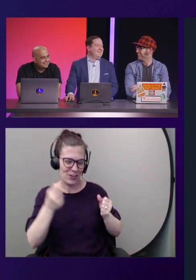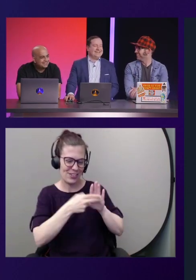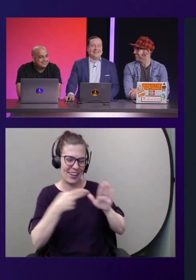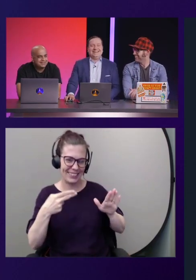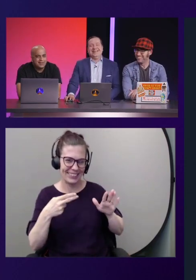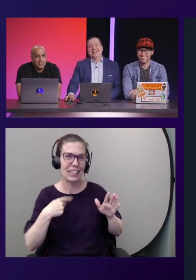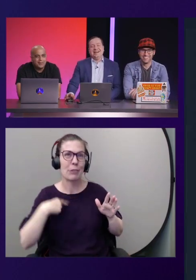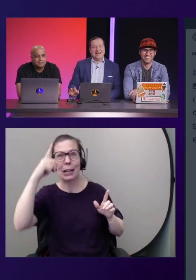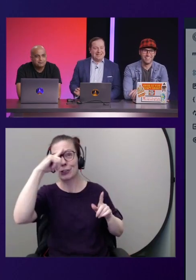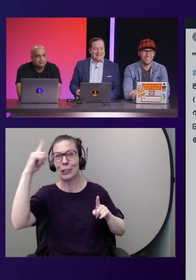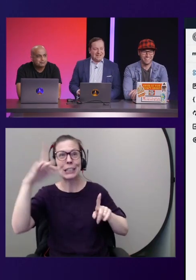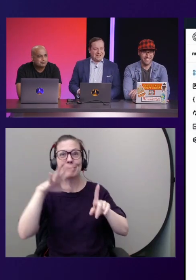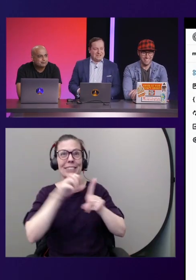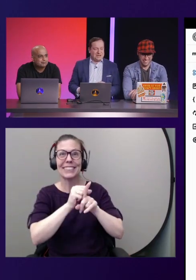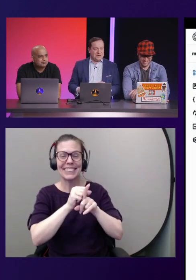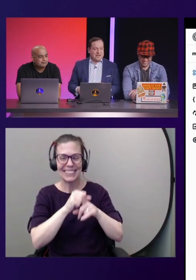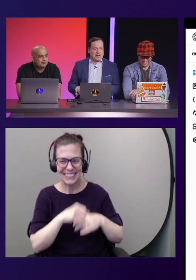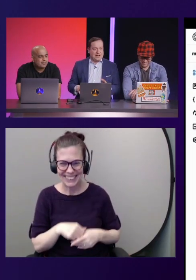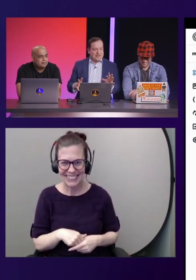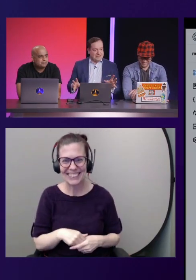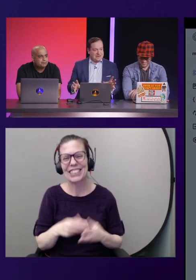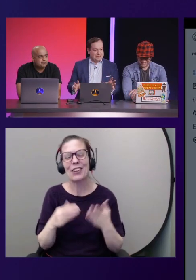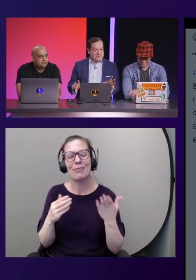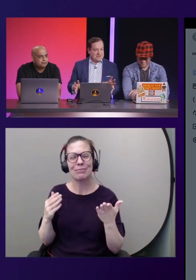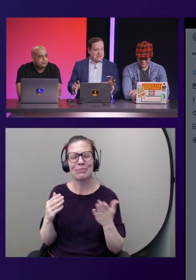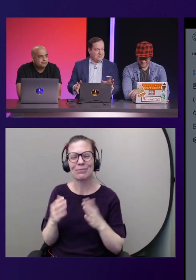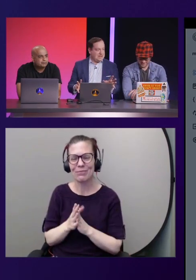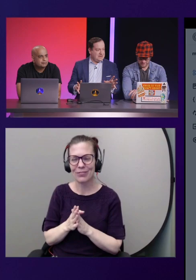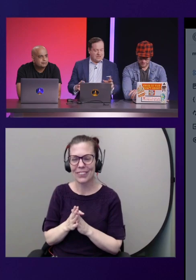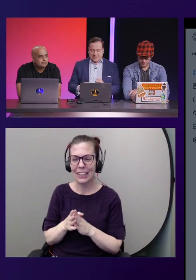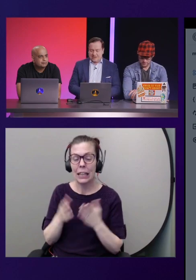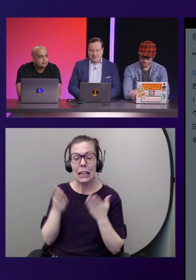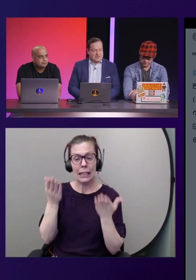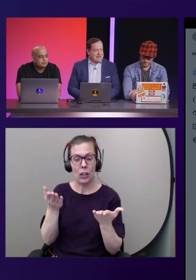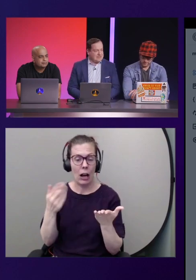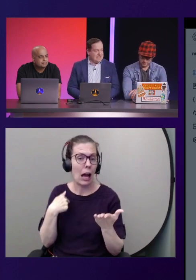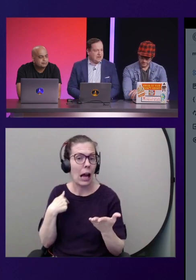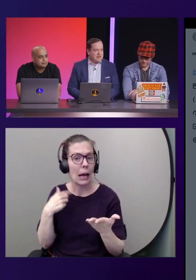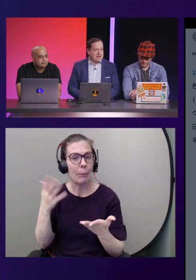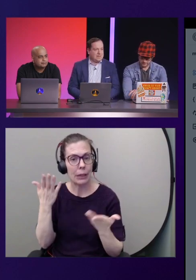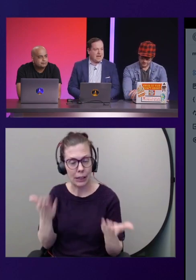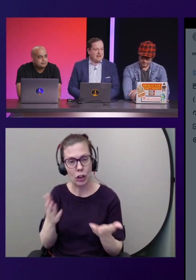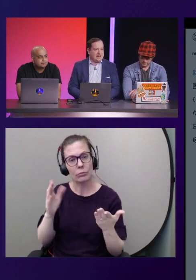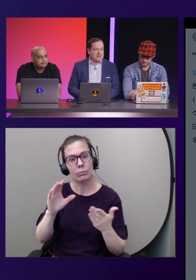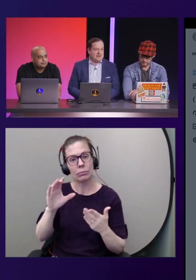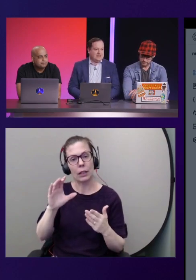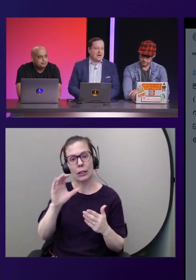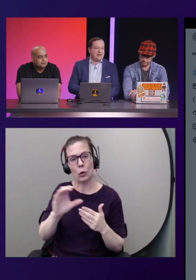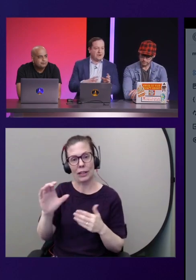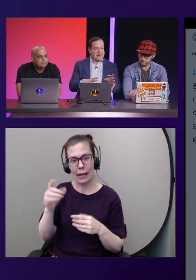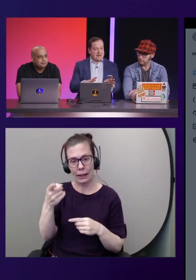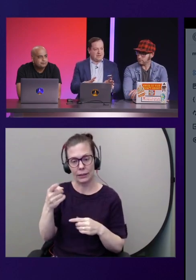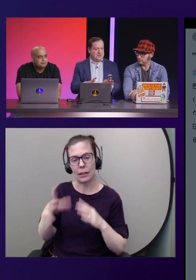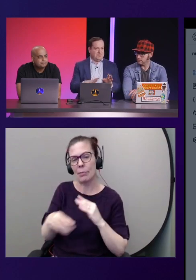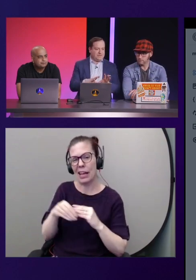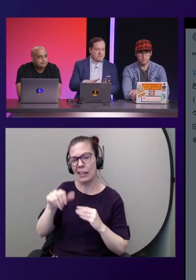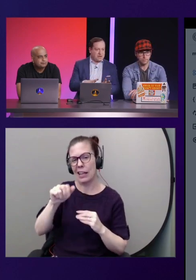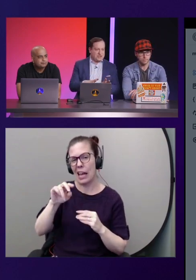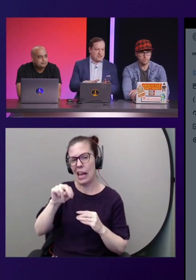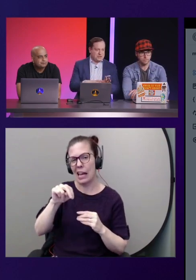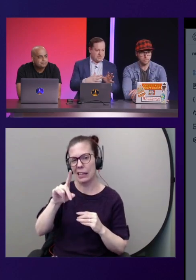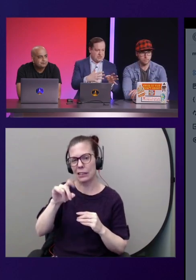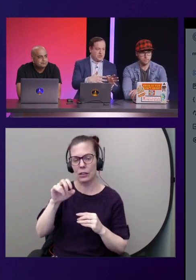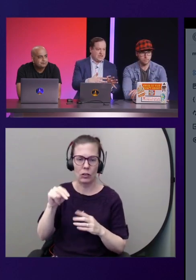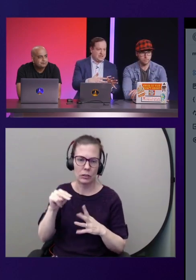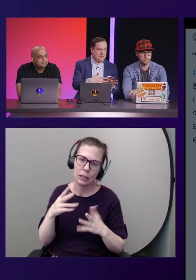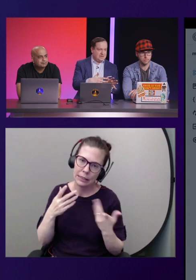true. All right, so I'm in CodeCatalyst now, and I'm adding Adnan in. Now, I've already added him to a previous